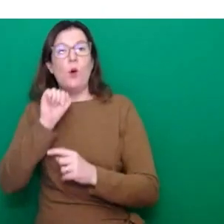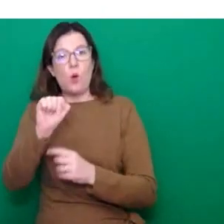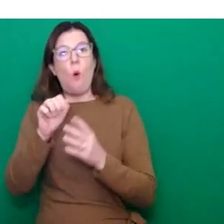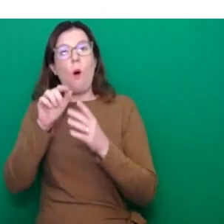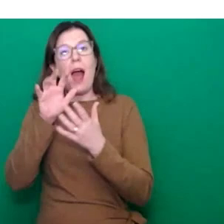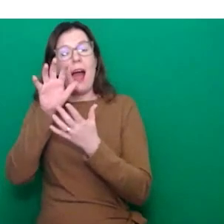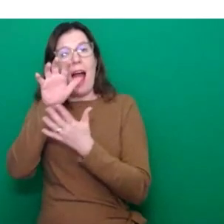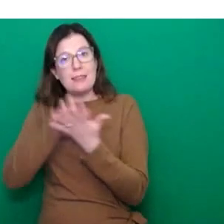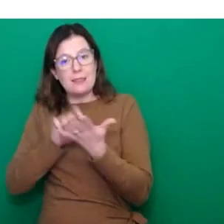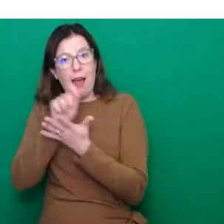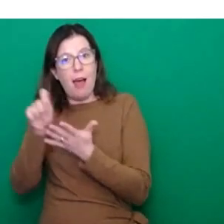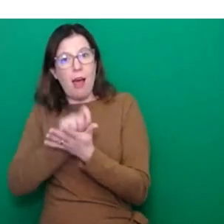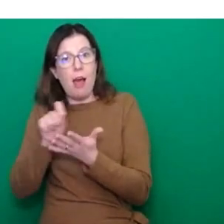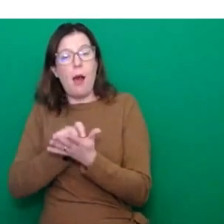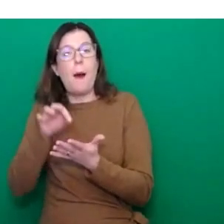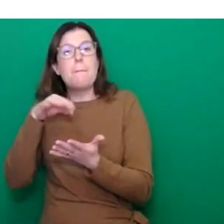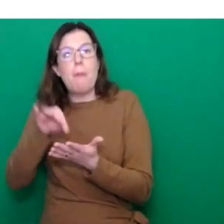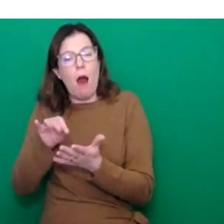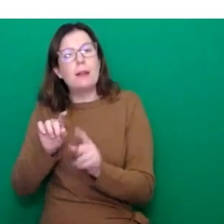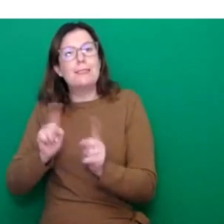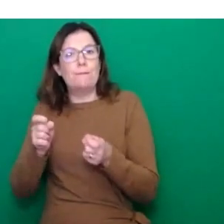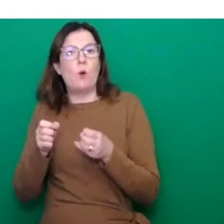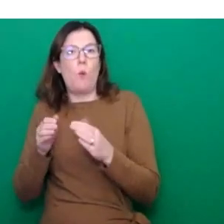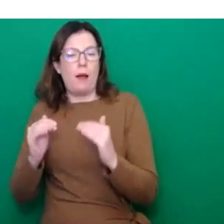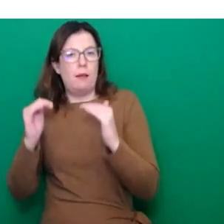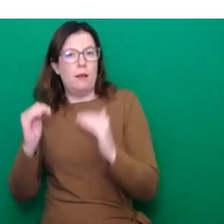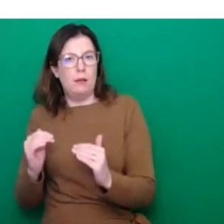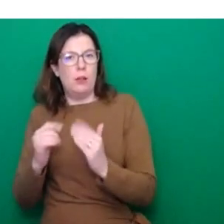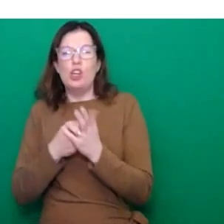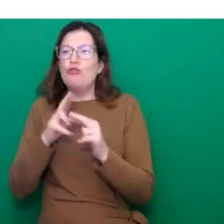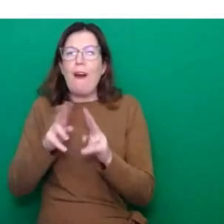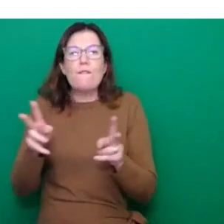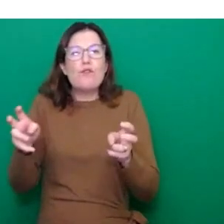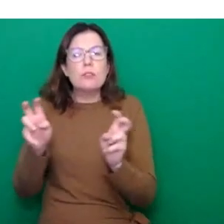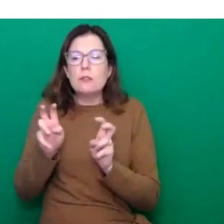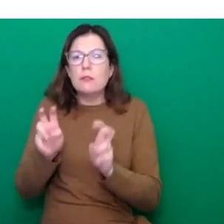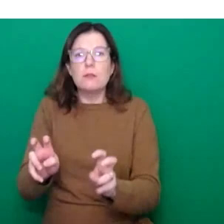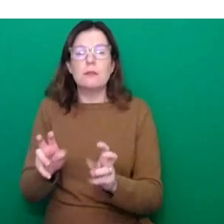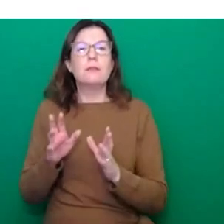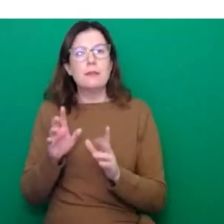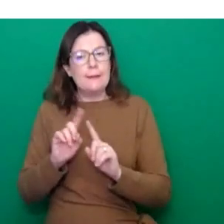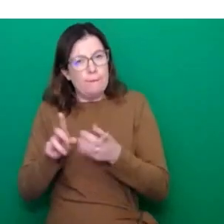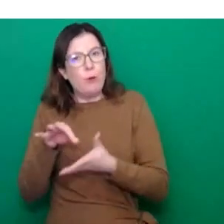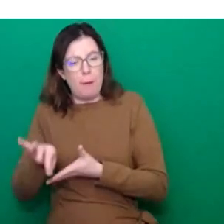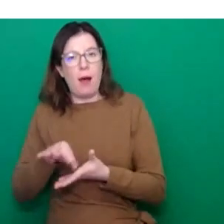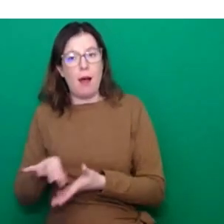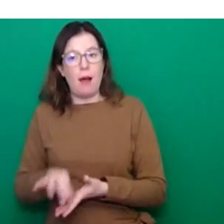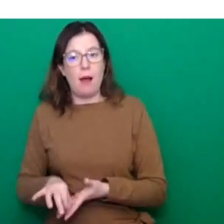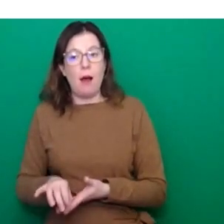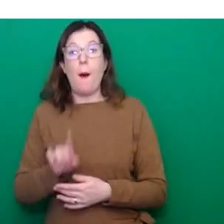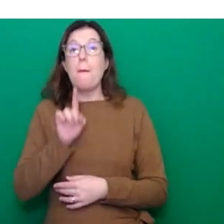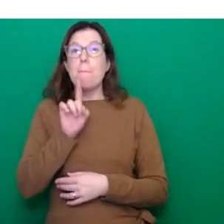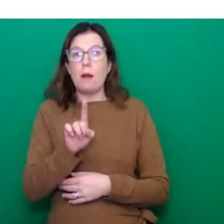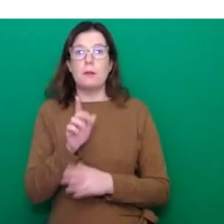everything maybe are marked slightly less, or the referencing. But the other thing is you do have to do